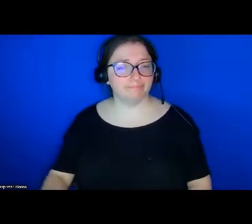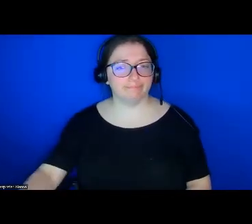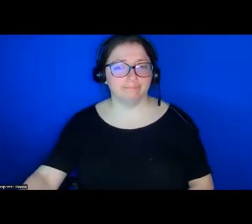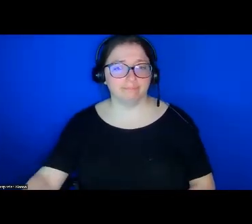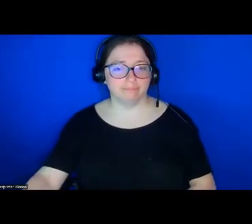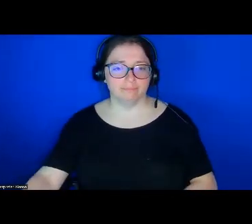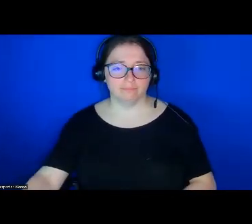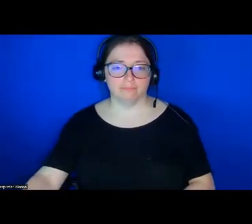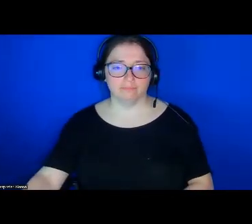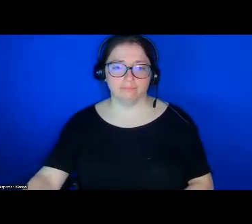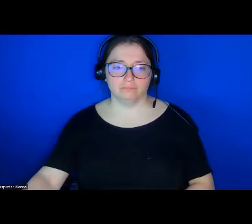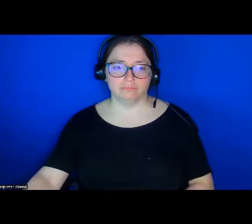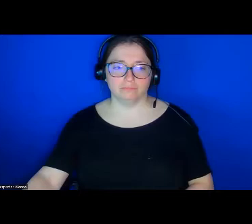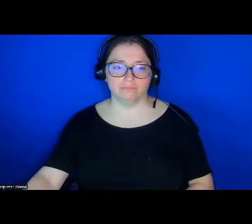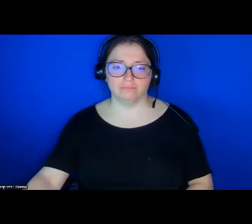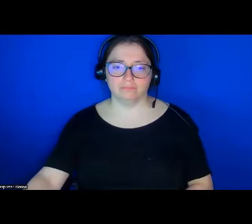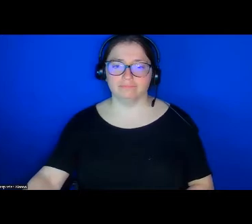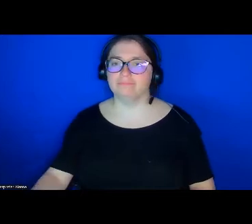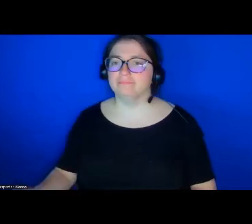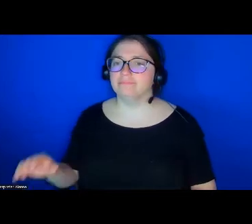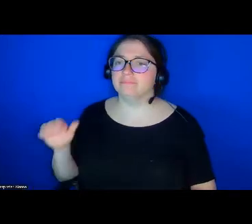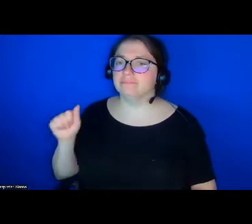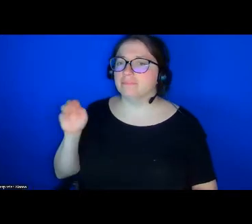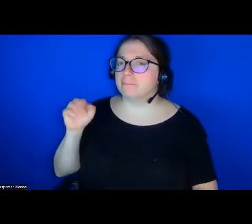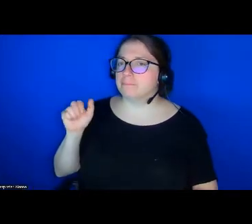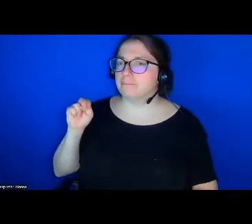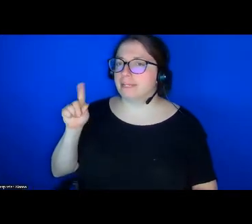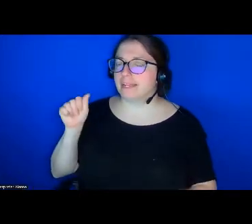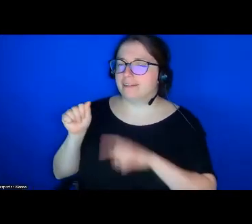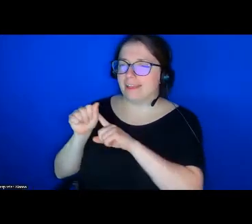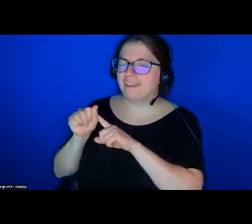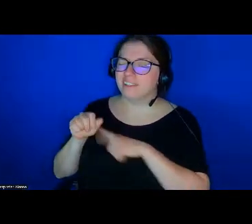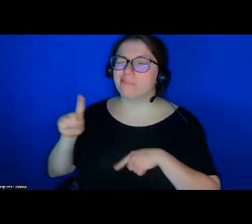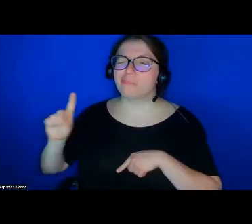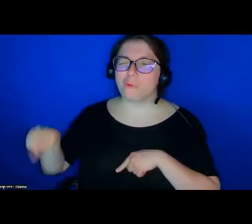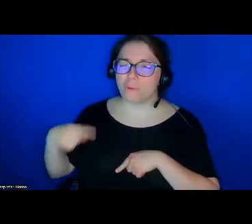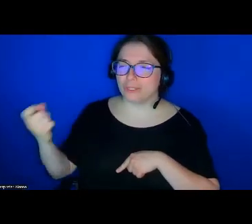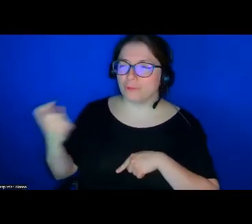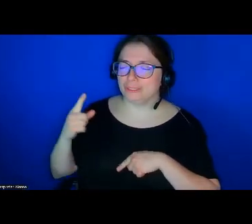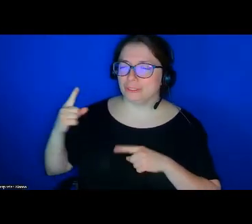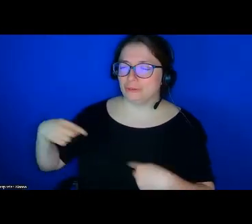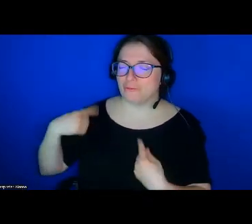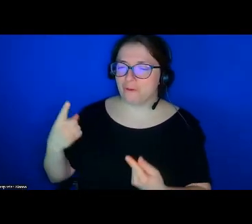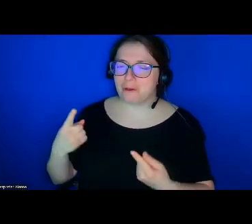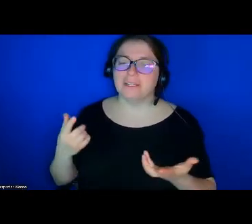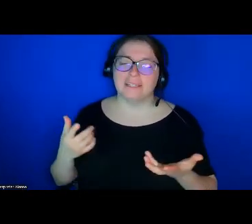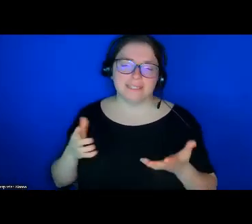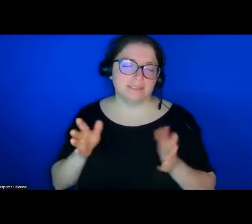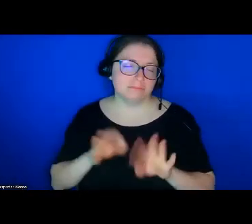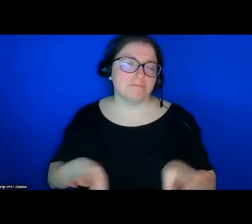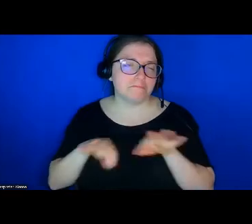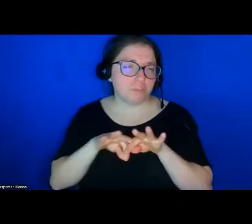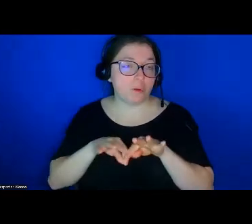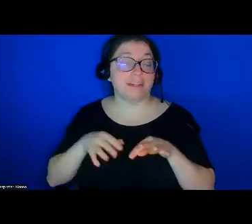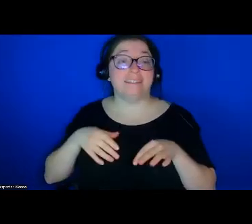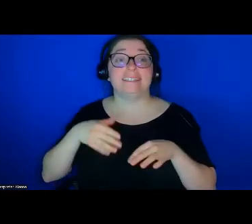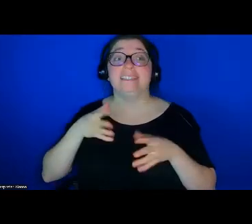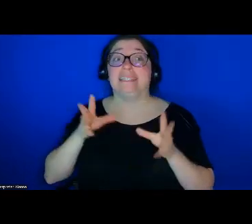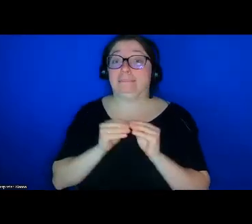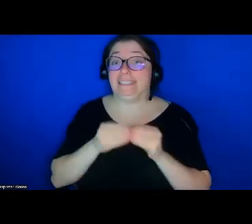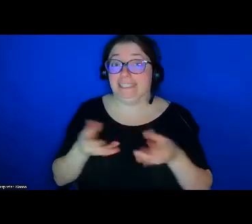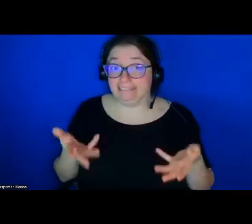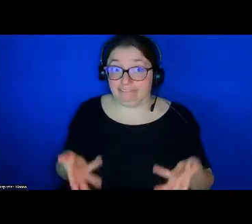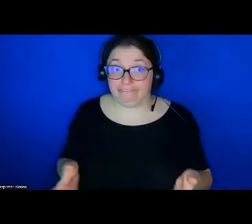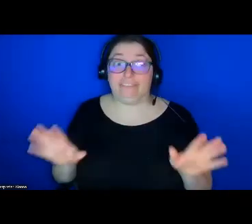the only questions I've seen so far are making sure that all of this material will be available after the meeting so I get the sense that people are going to want to